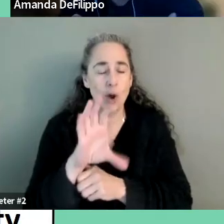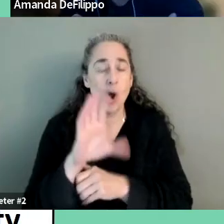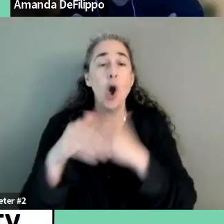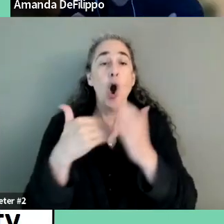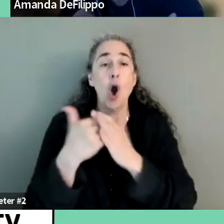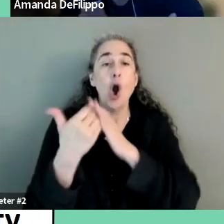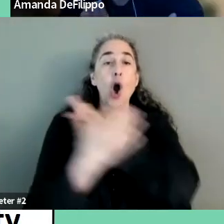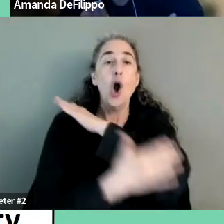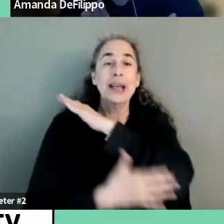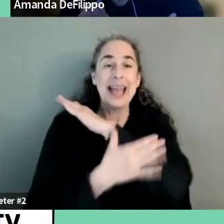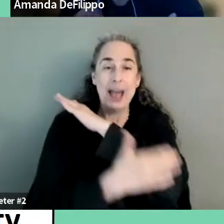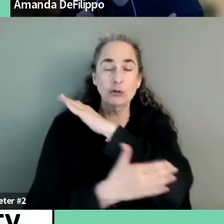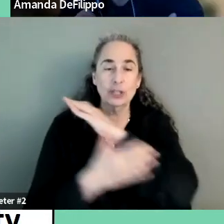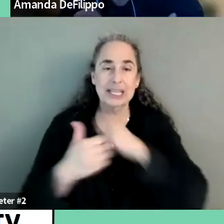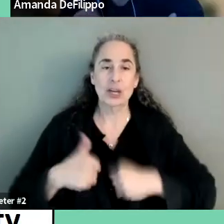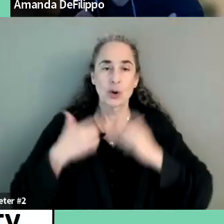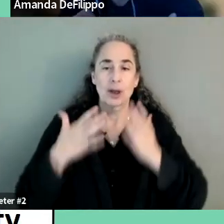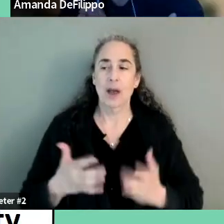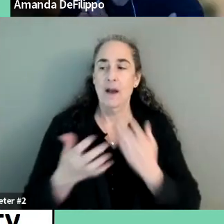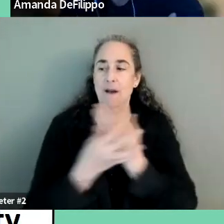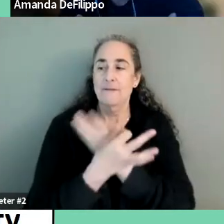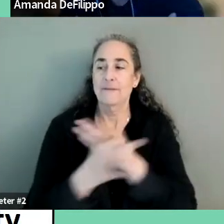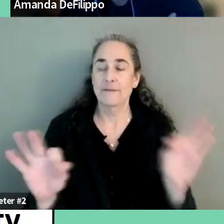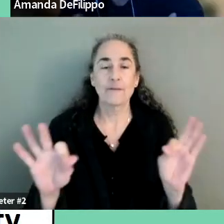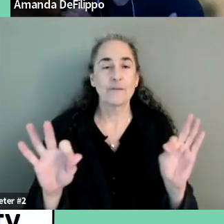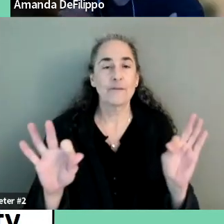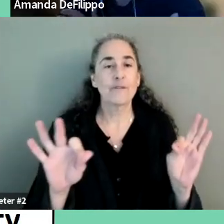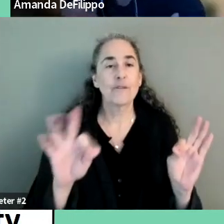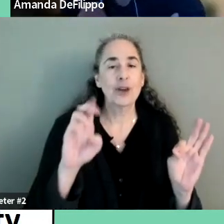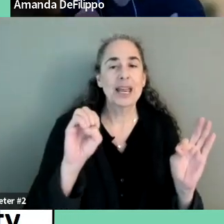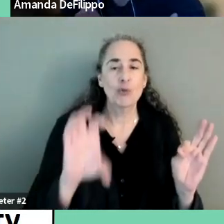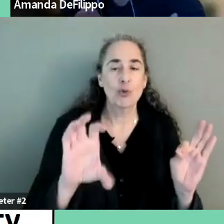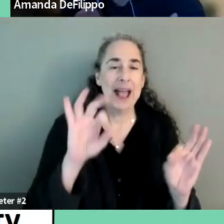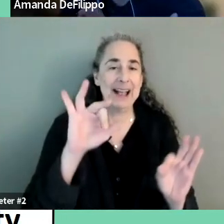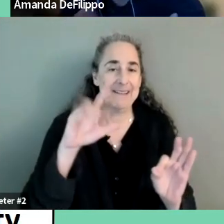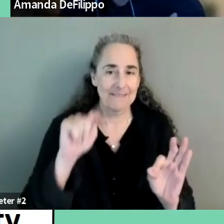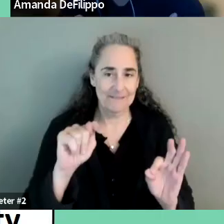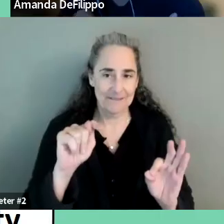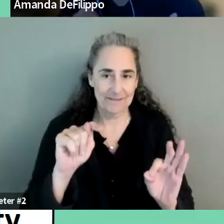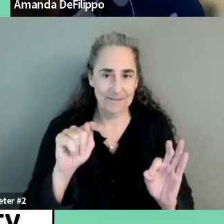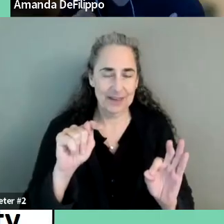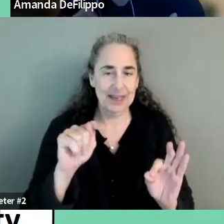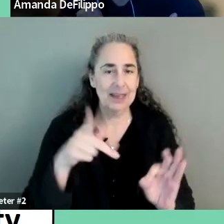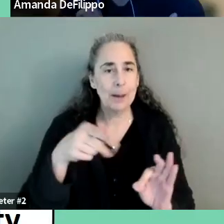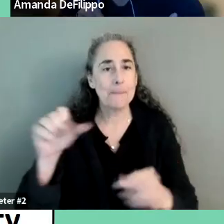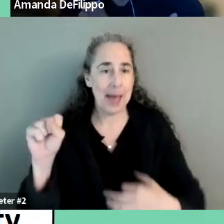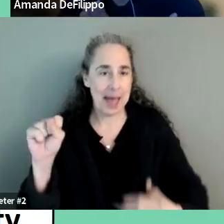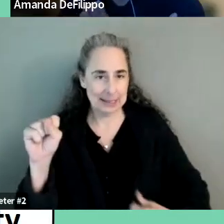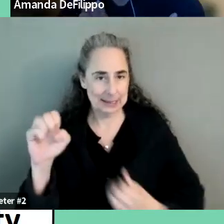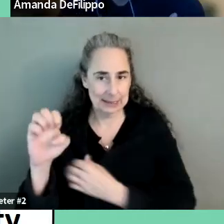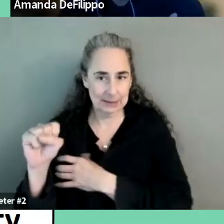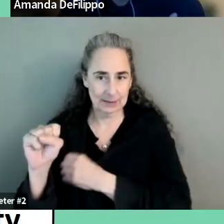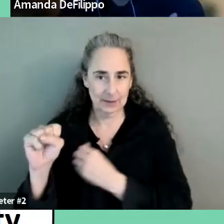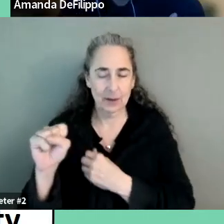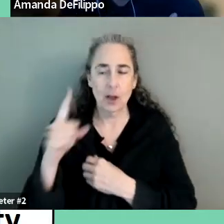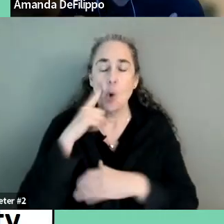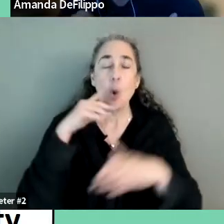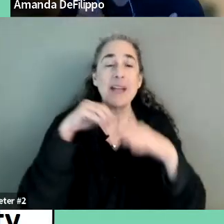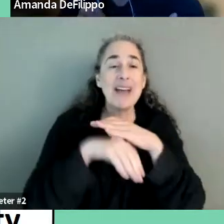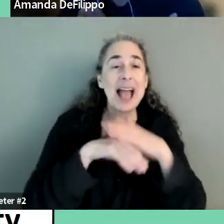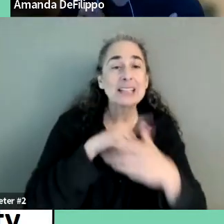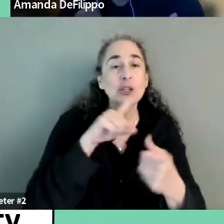county residents get free Rec Fit passes. This gets you access to our